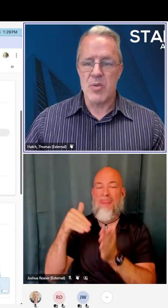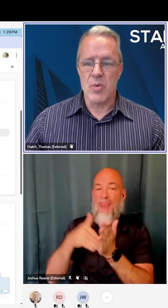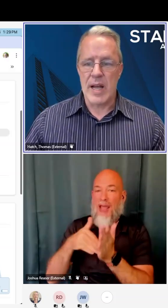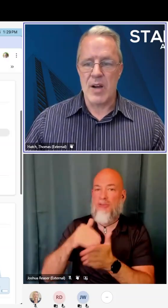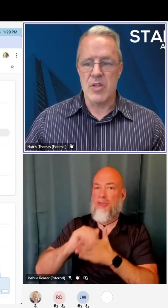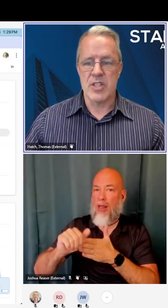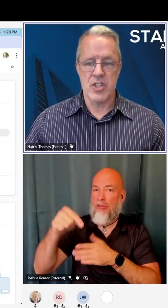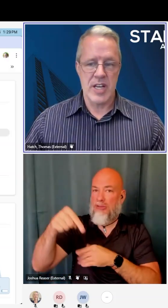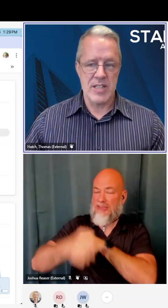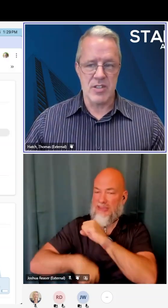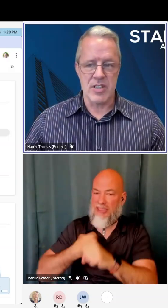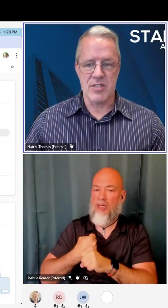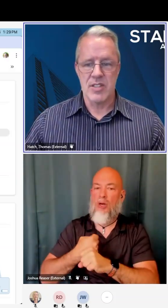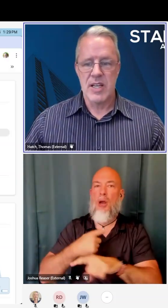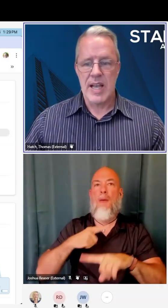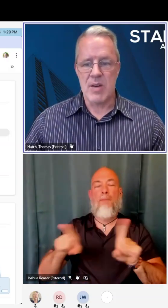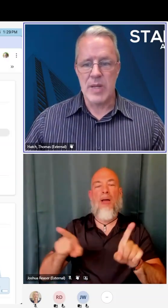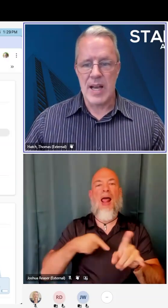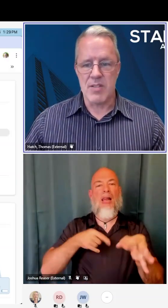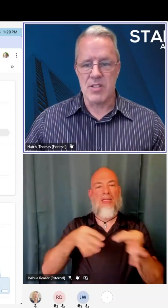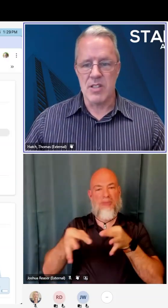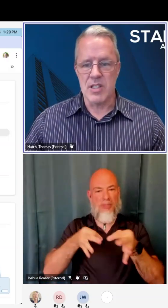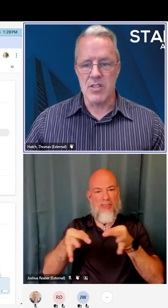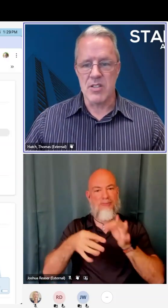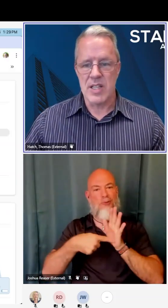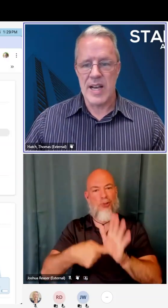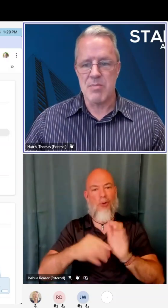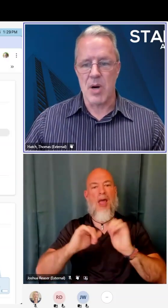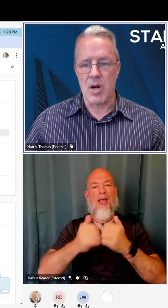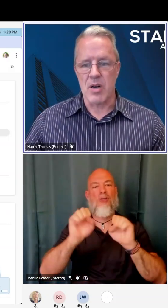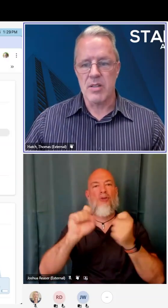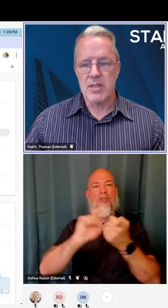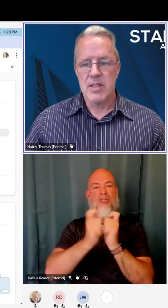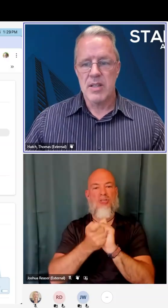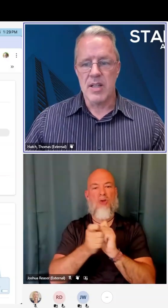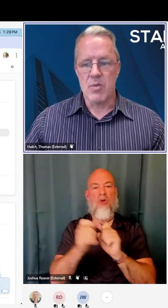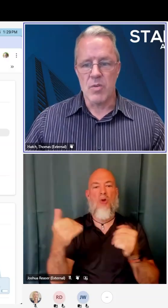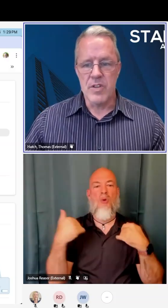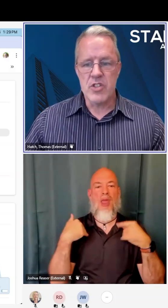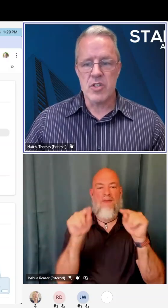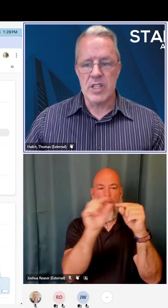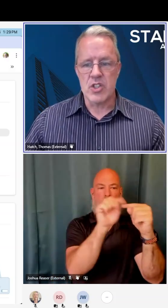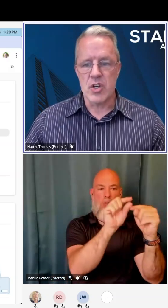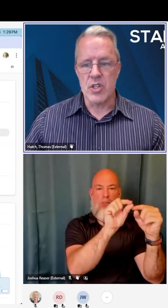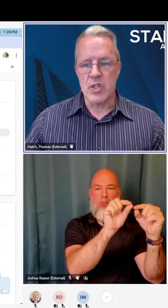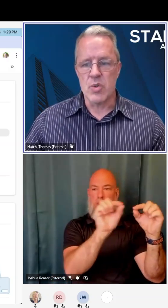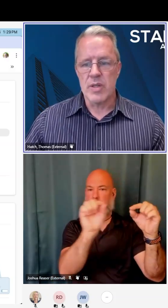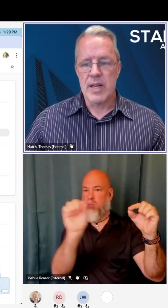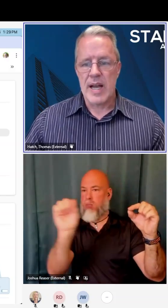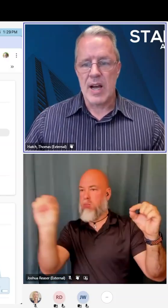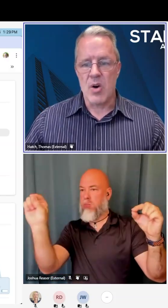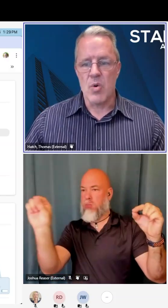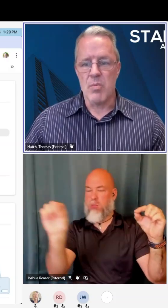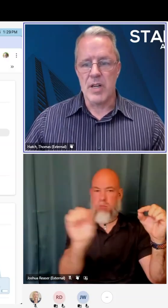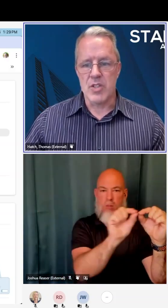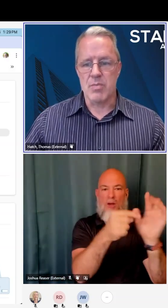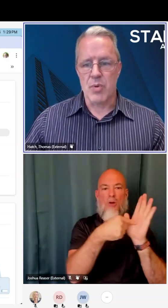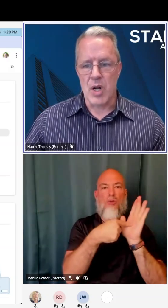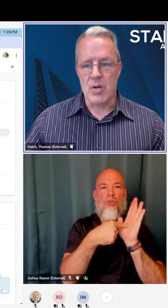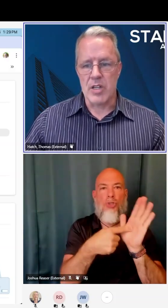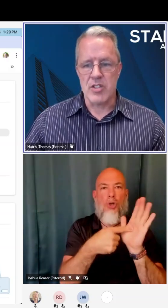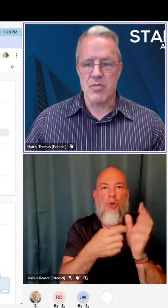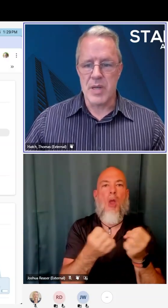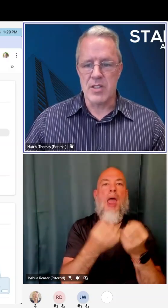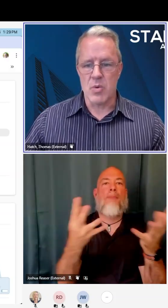you how you can change this. And we have this little slide bar that will visually show you how